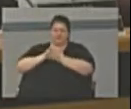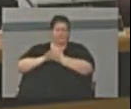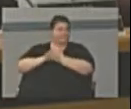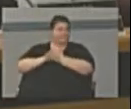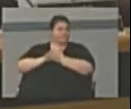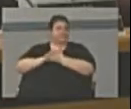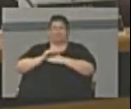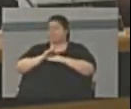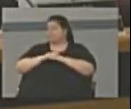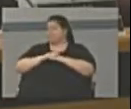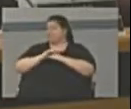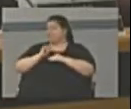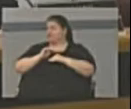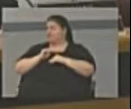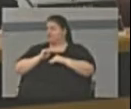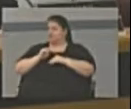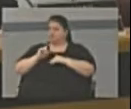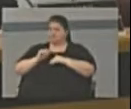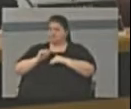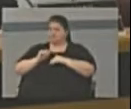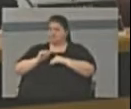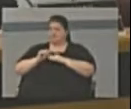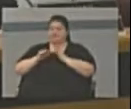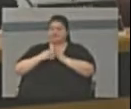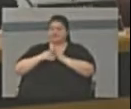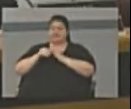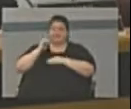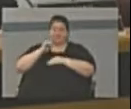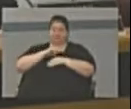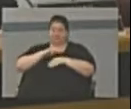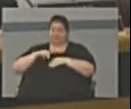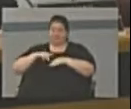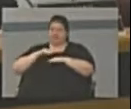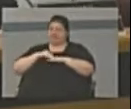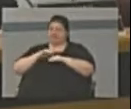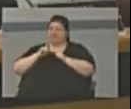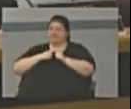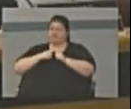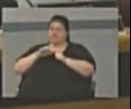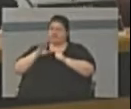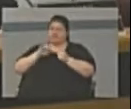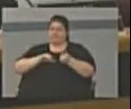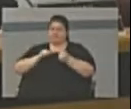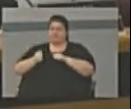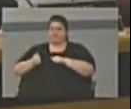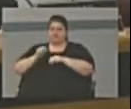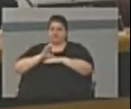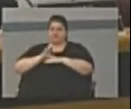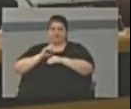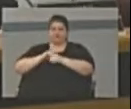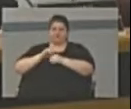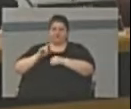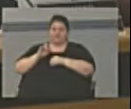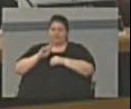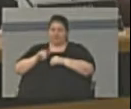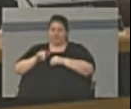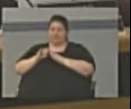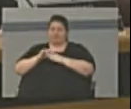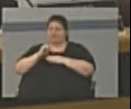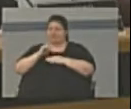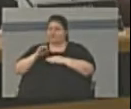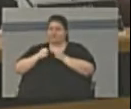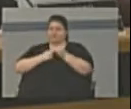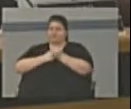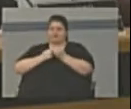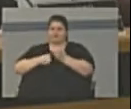the 20th, Sing for King at the First Baptist Church of Laurel at 7 p.m. City is one of the sponsors with that. It's a